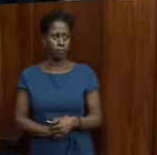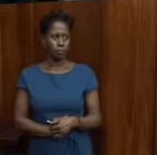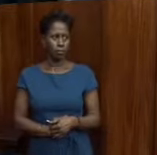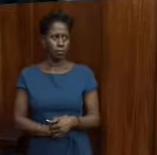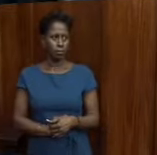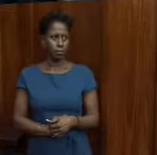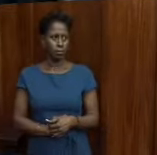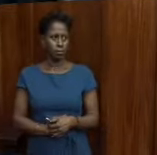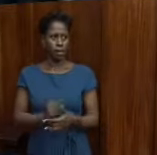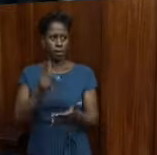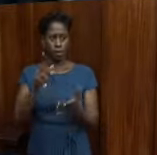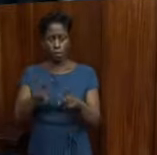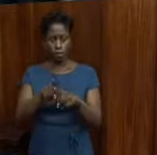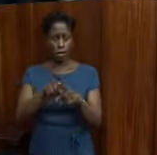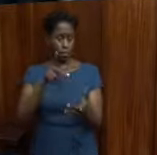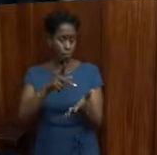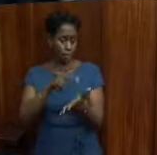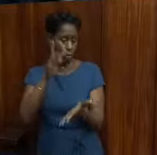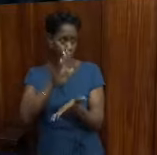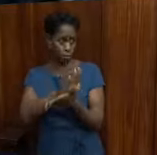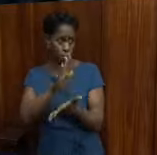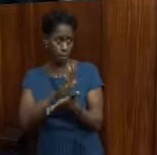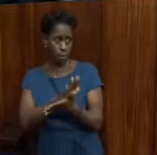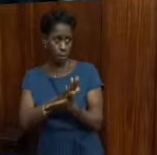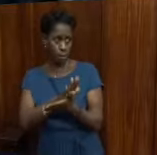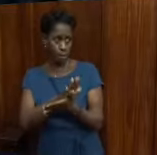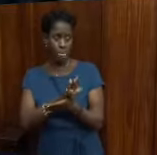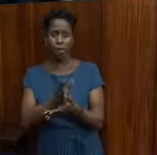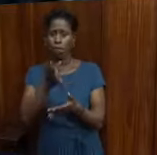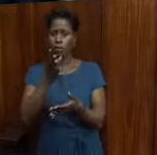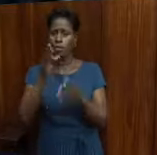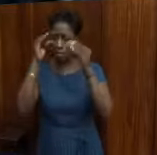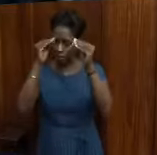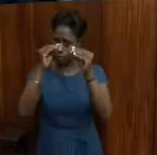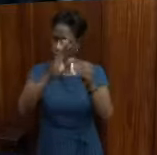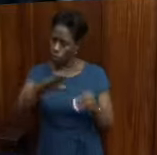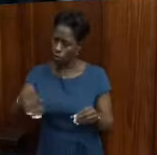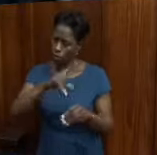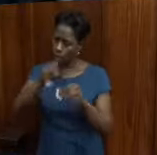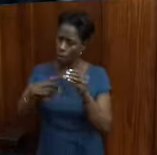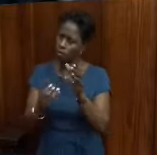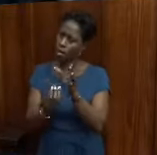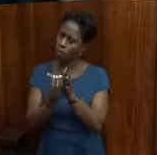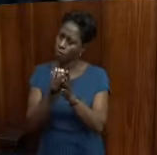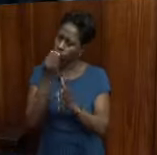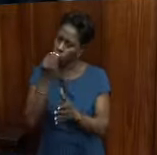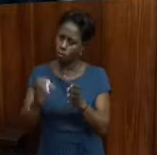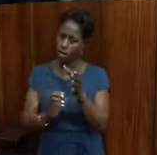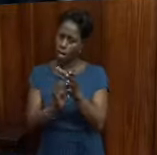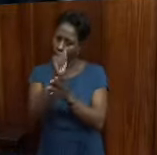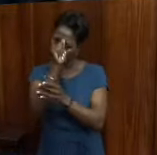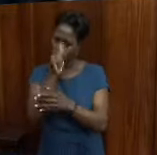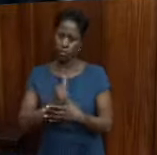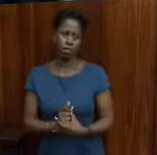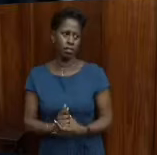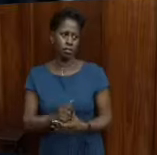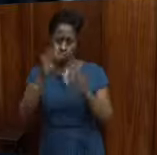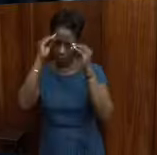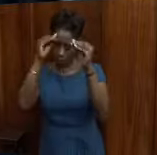At the primary level, we'll sensitize pupils to the value of agriculture and food and nutrition security. A small